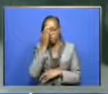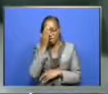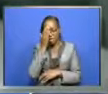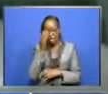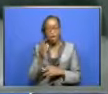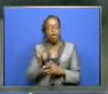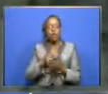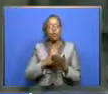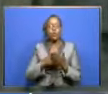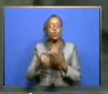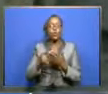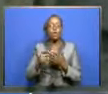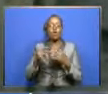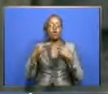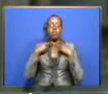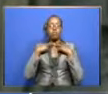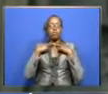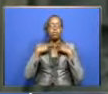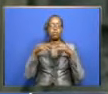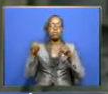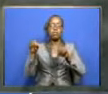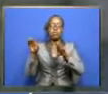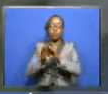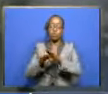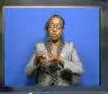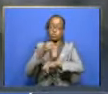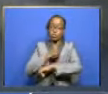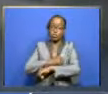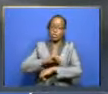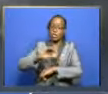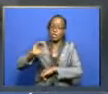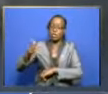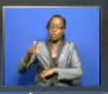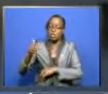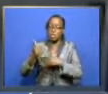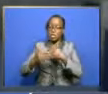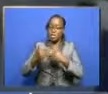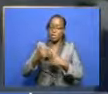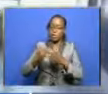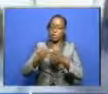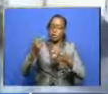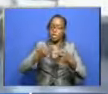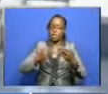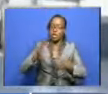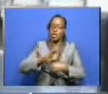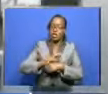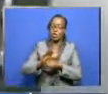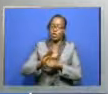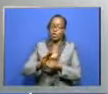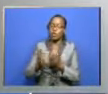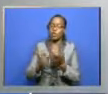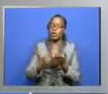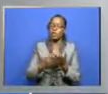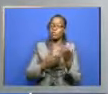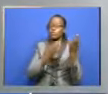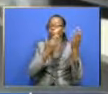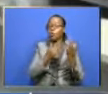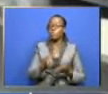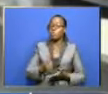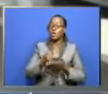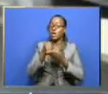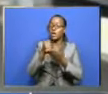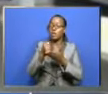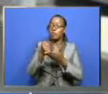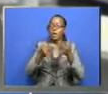of night curfews and school closures in dozens of towns and neighborhoods with high coronavirus counts, hoping it will help them stem